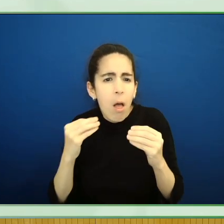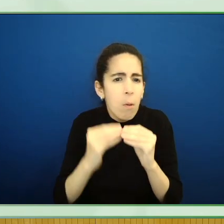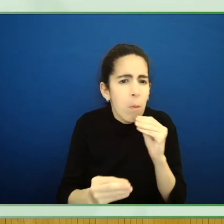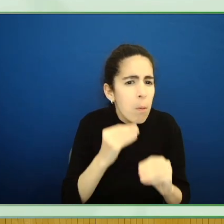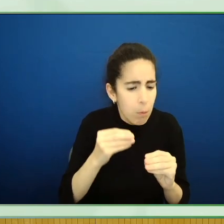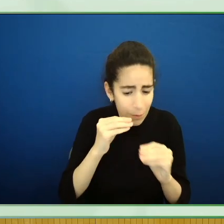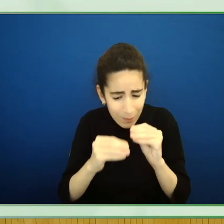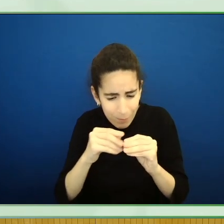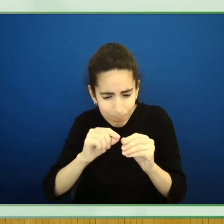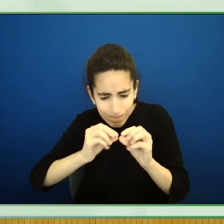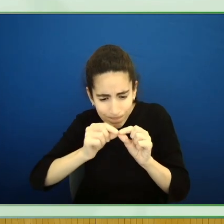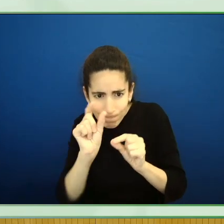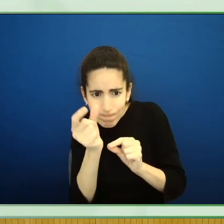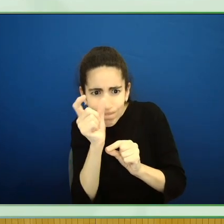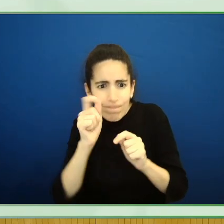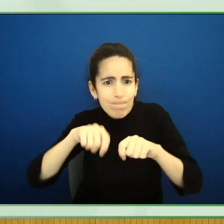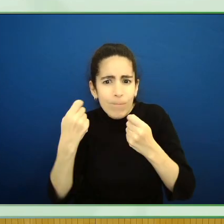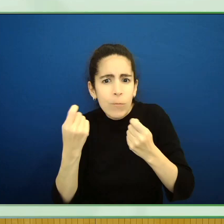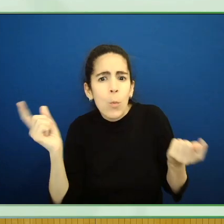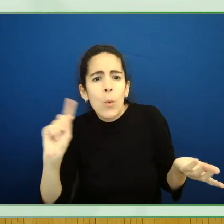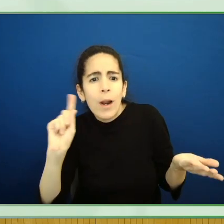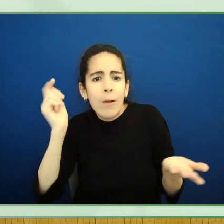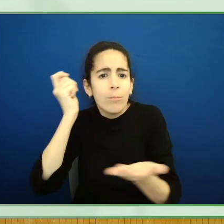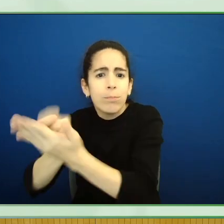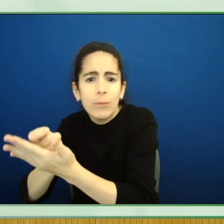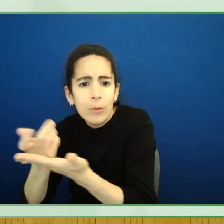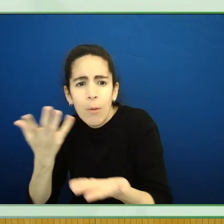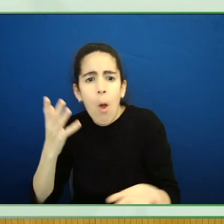diagnosis-specific advice. We want to continue to develop that.